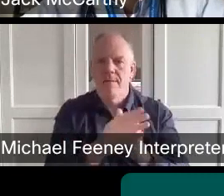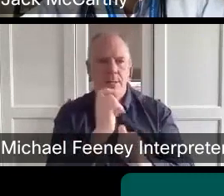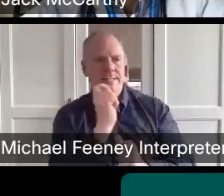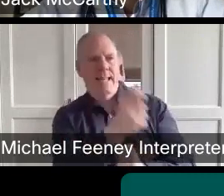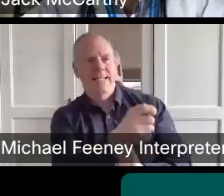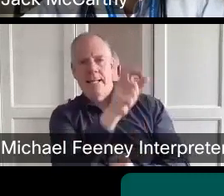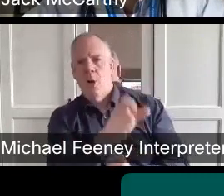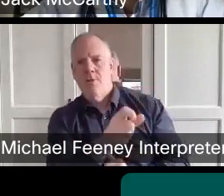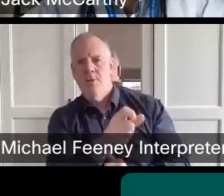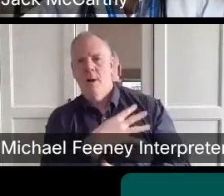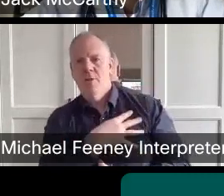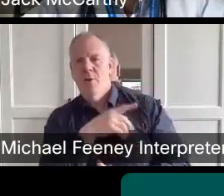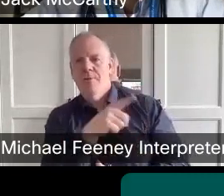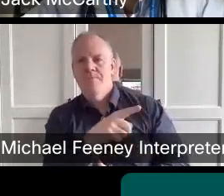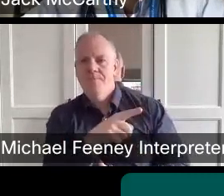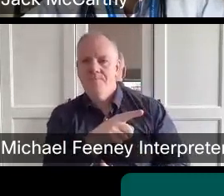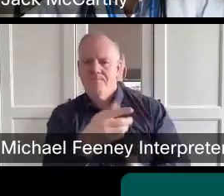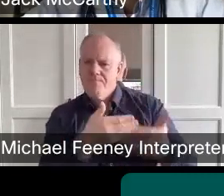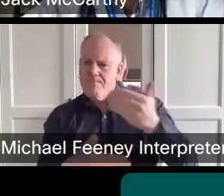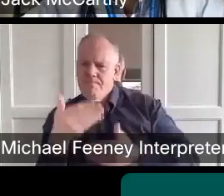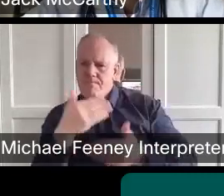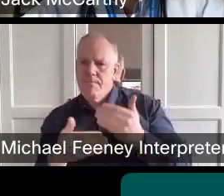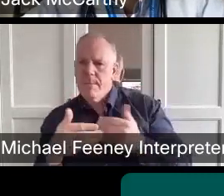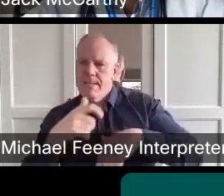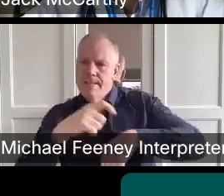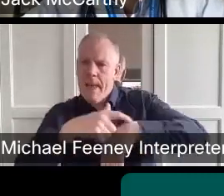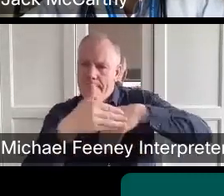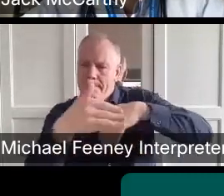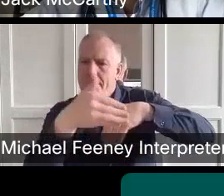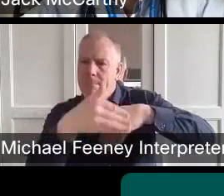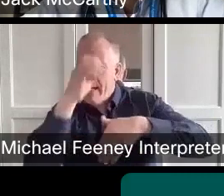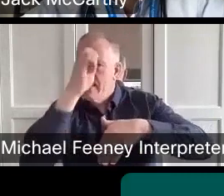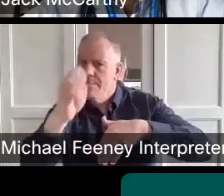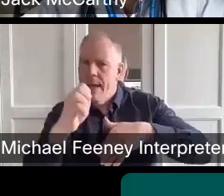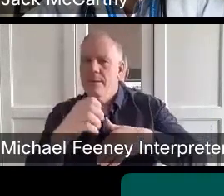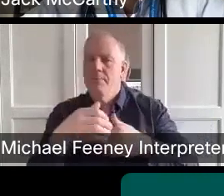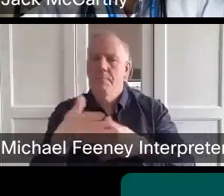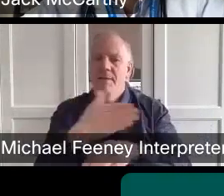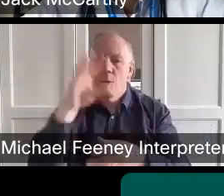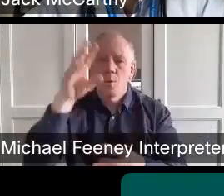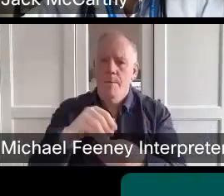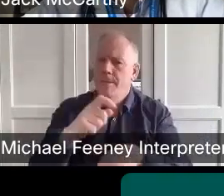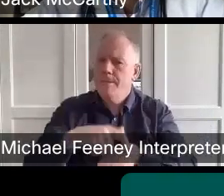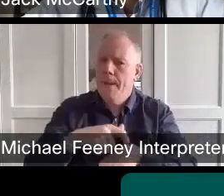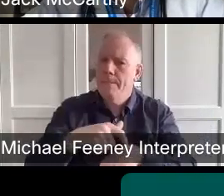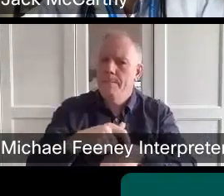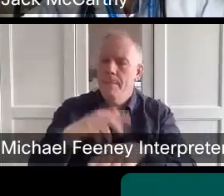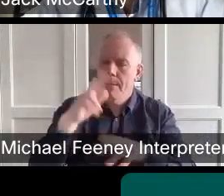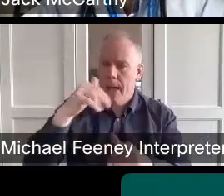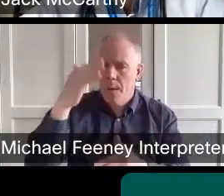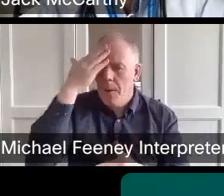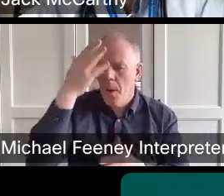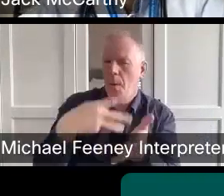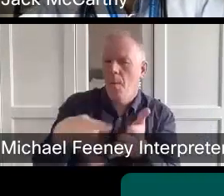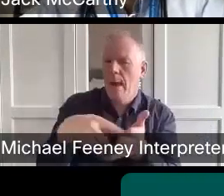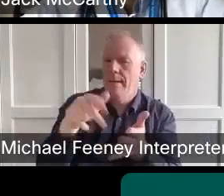officers and that. Could you maybe just give us a sense of the timeframes, just to sum up those timeframes for people so that they have a sense of when they